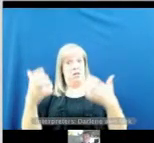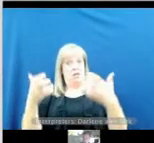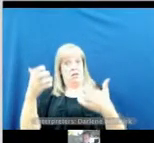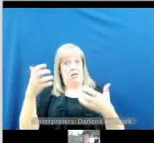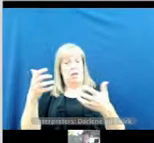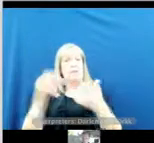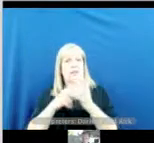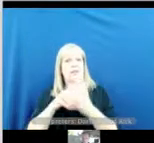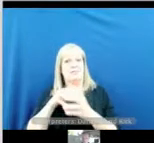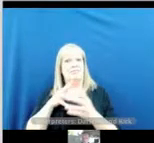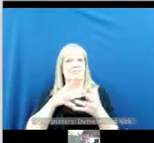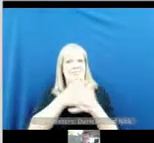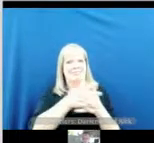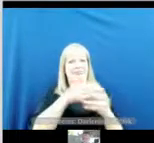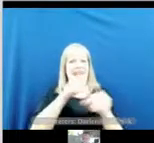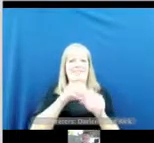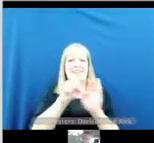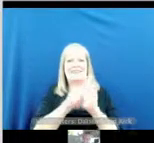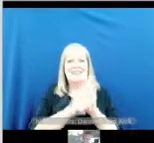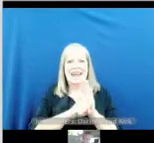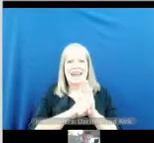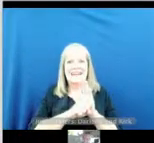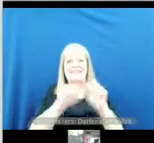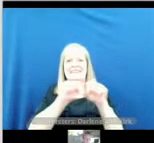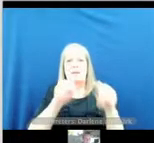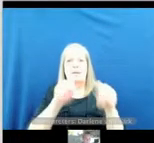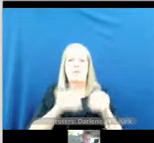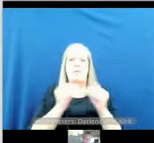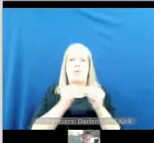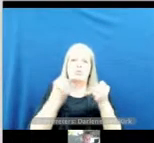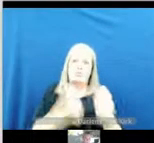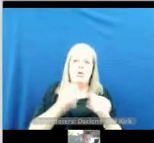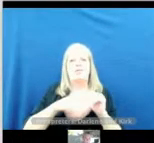system more deeply than other places.